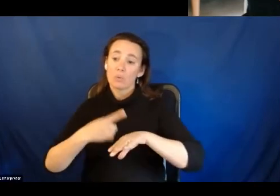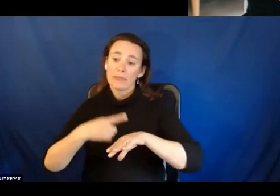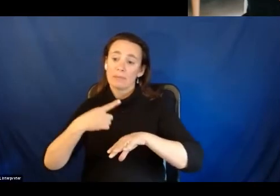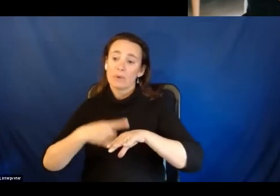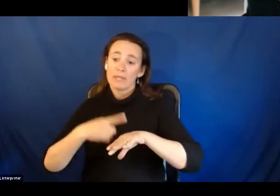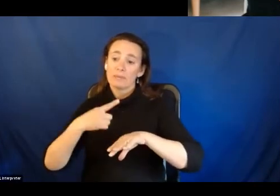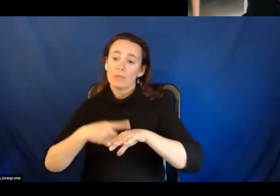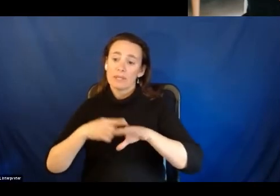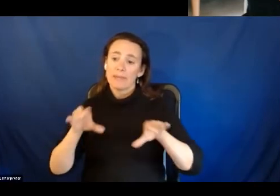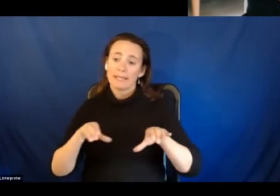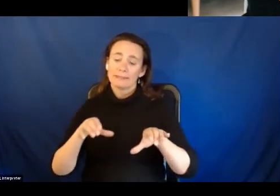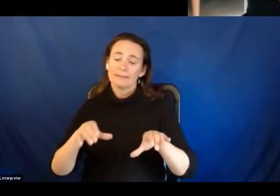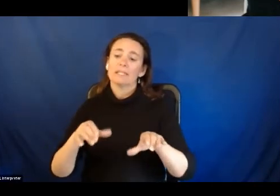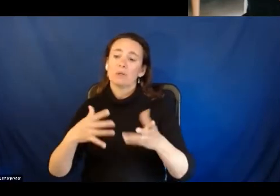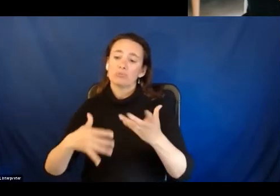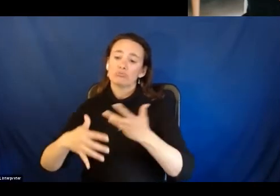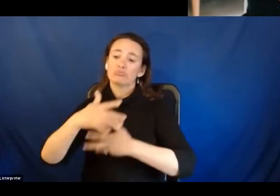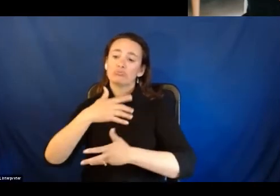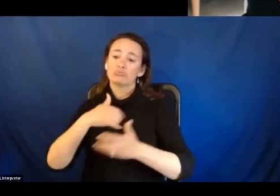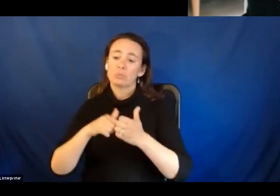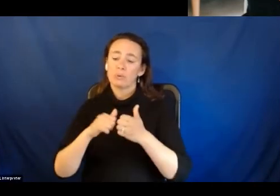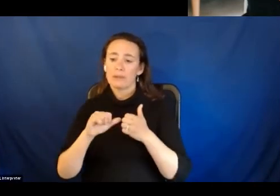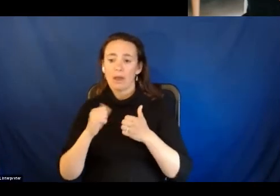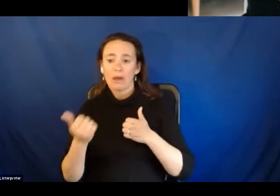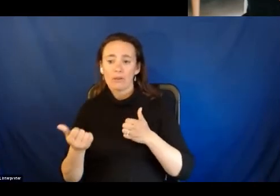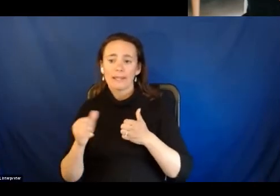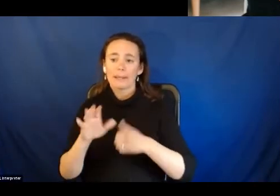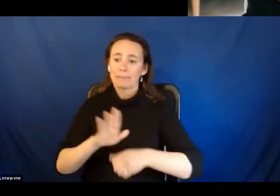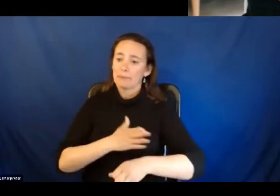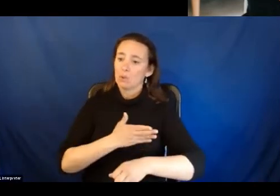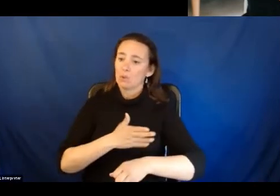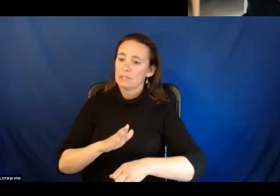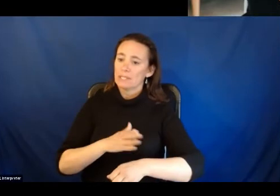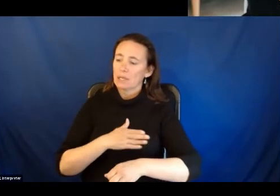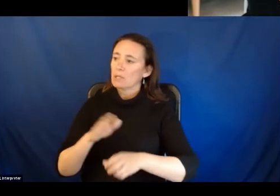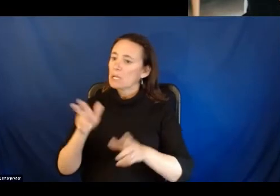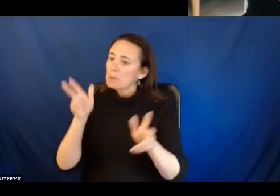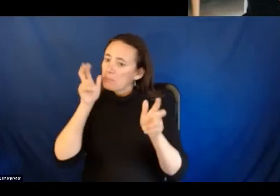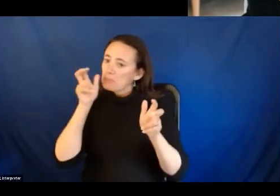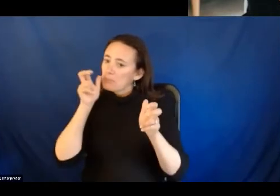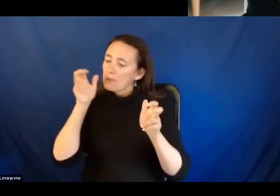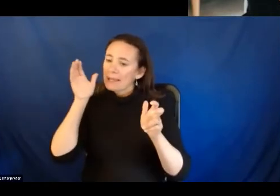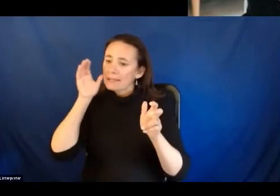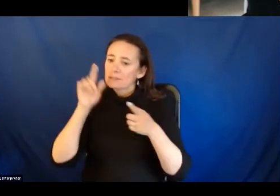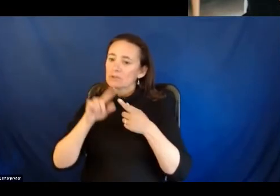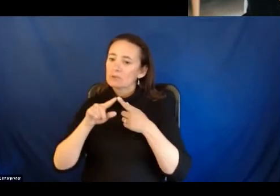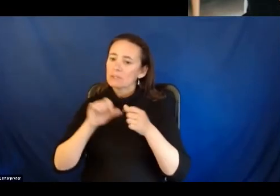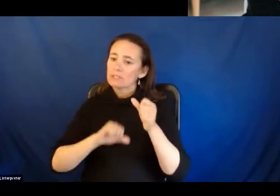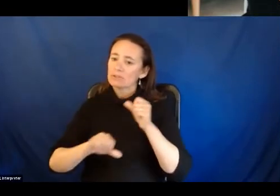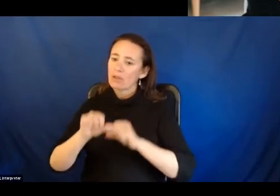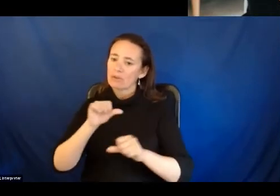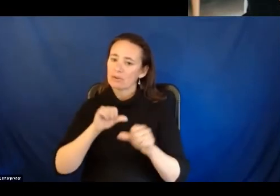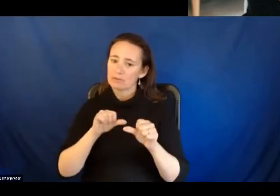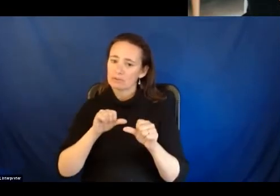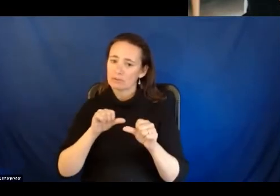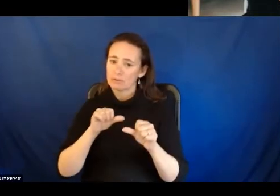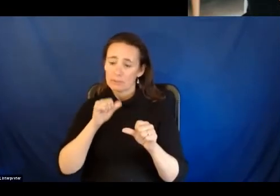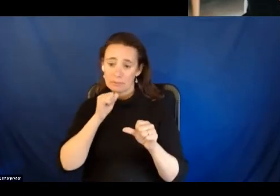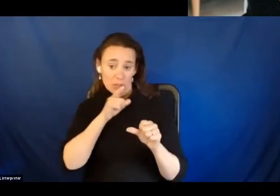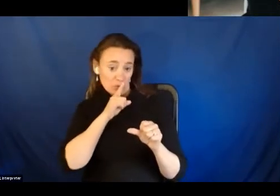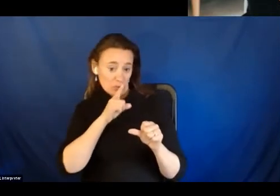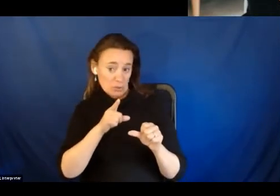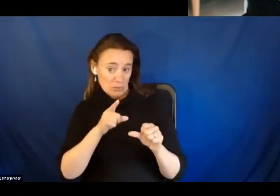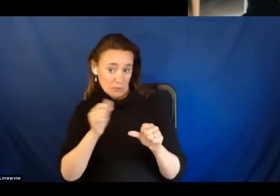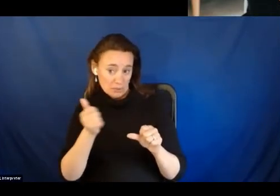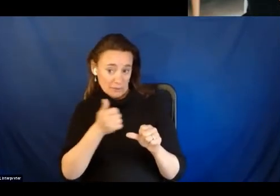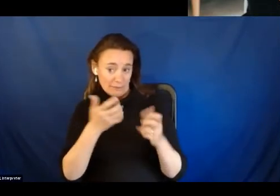with others. So like to do music, we need to learn to listen to each other. So I'm not sure, but has anyone been able to watch